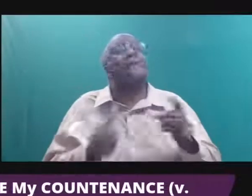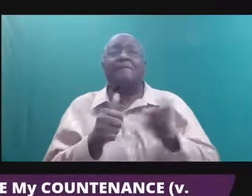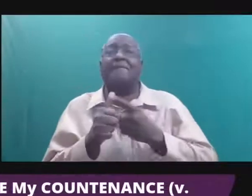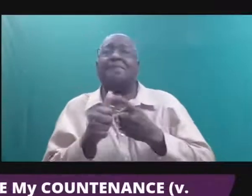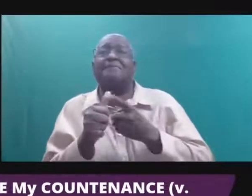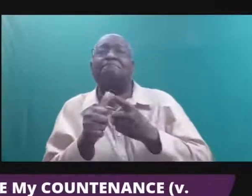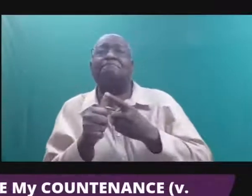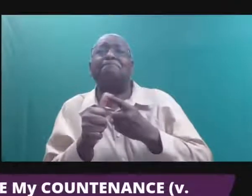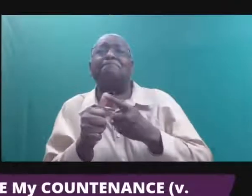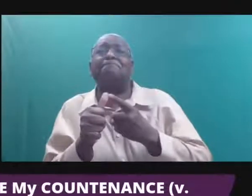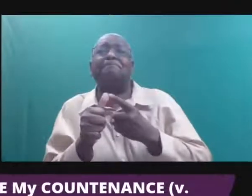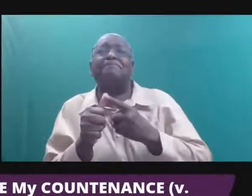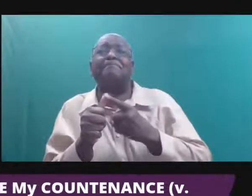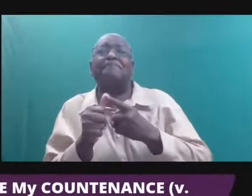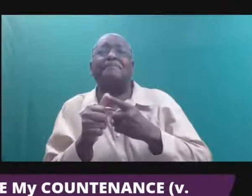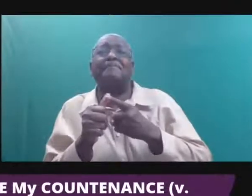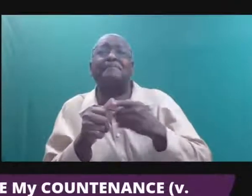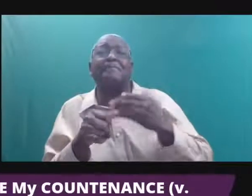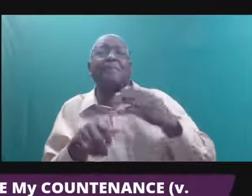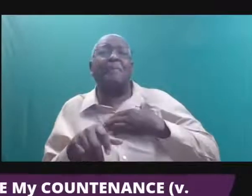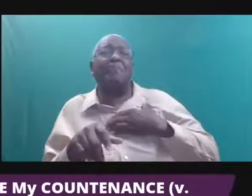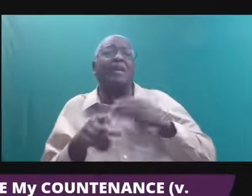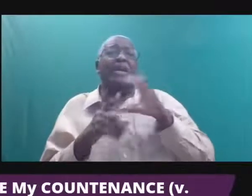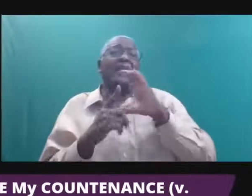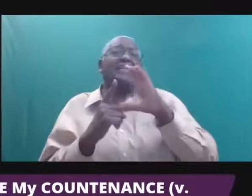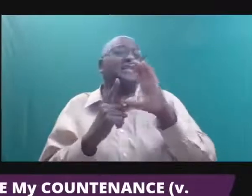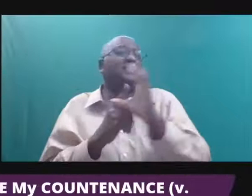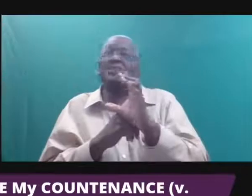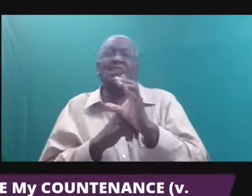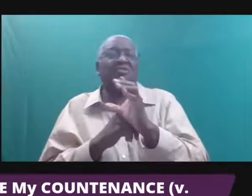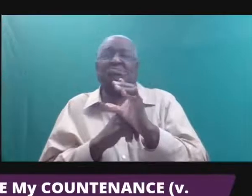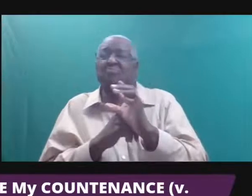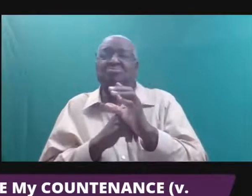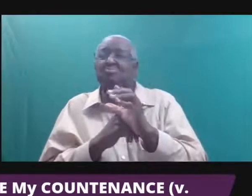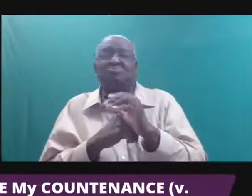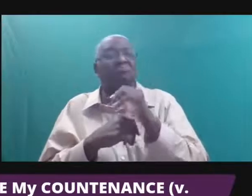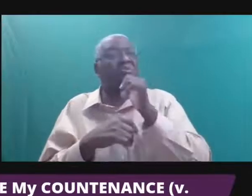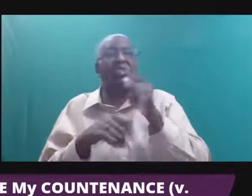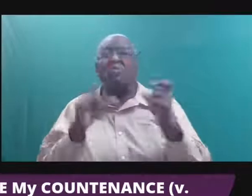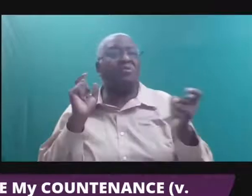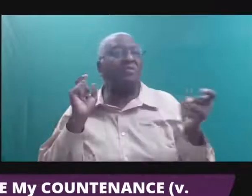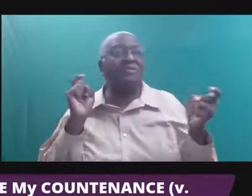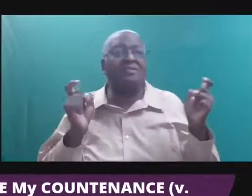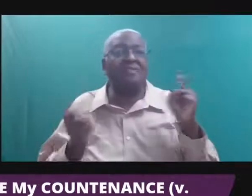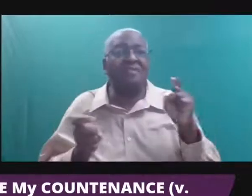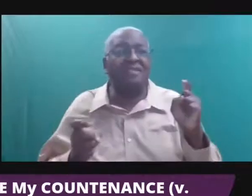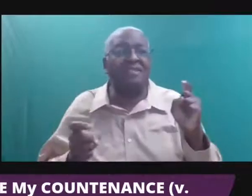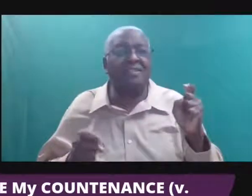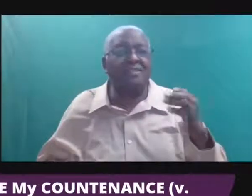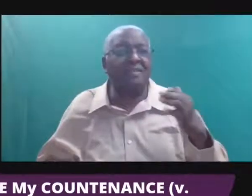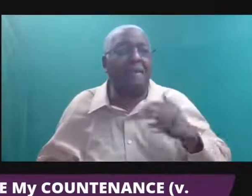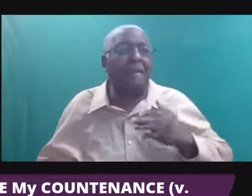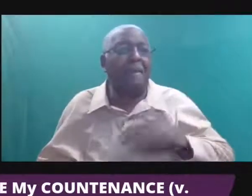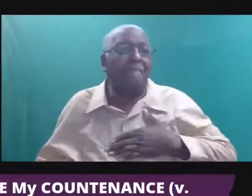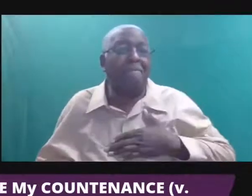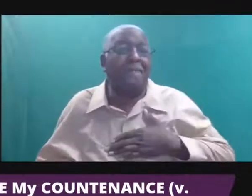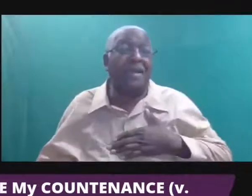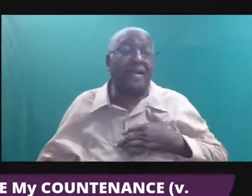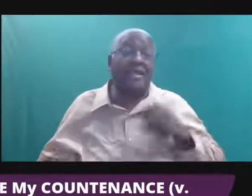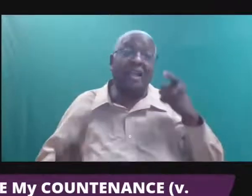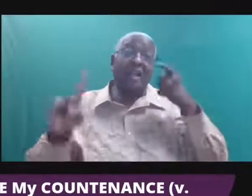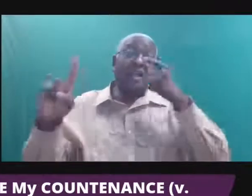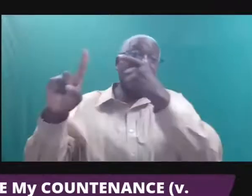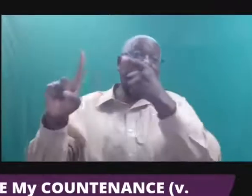manifestation, my conditions don't change my countenance. Okay.